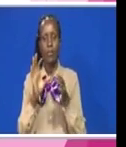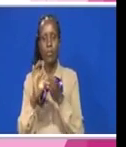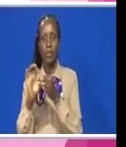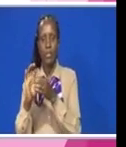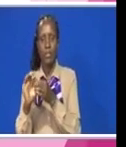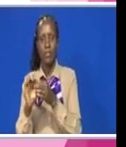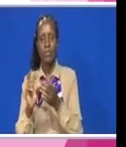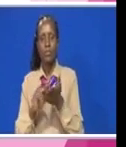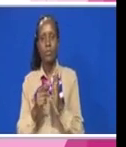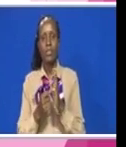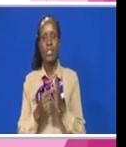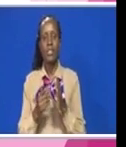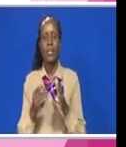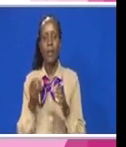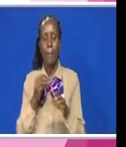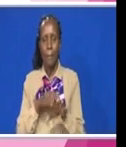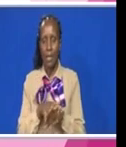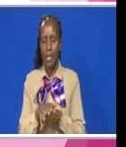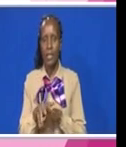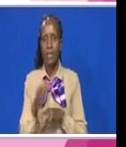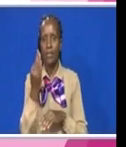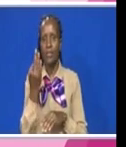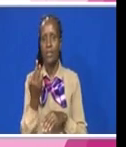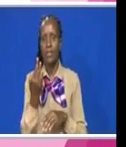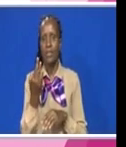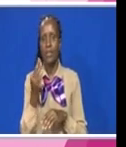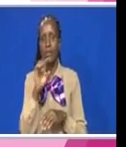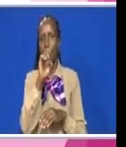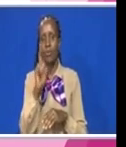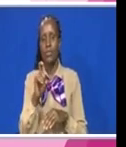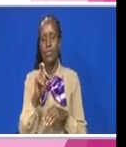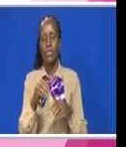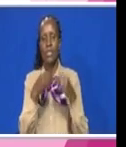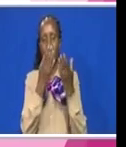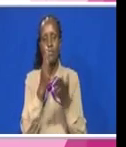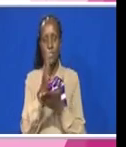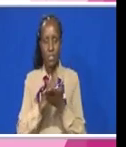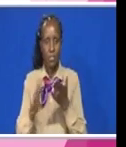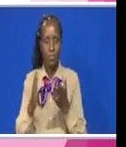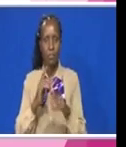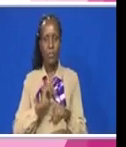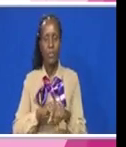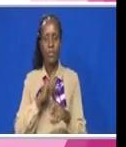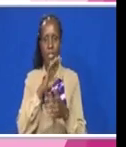blend. So the question might give a section of the periodic table,